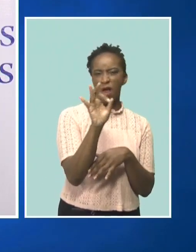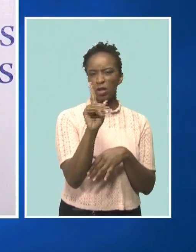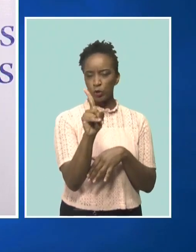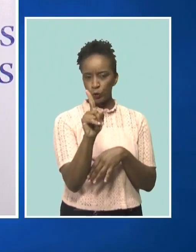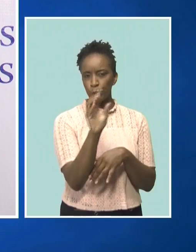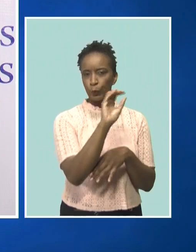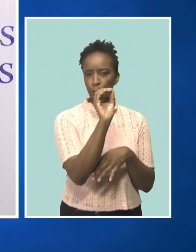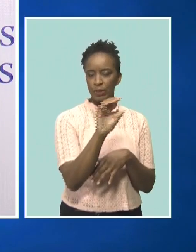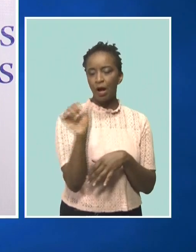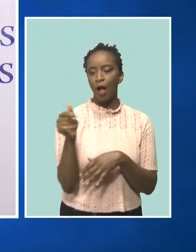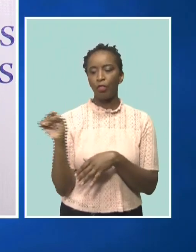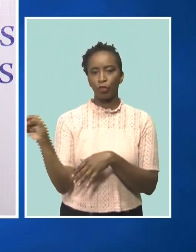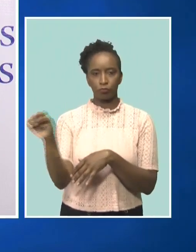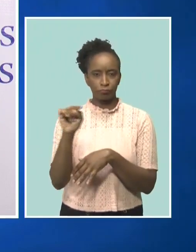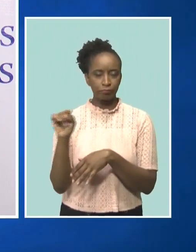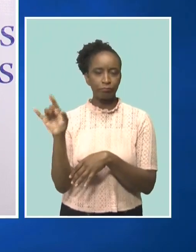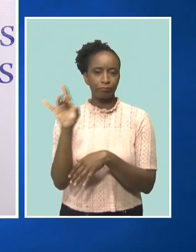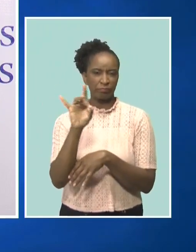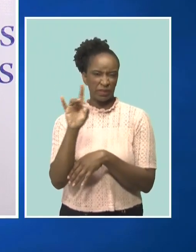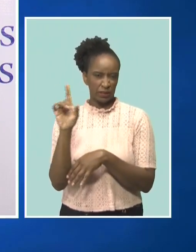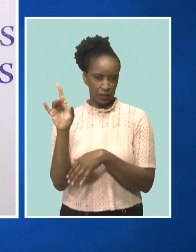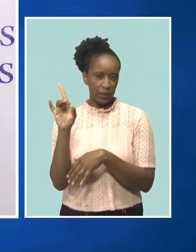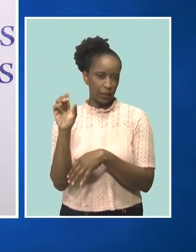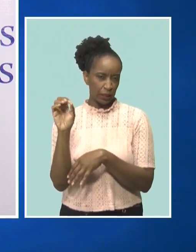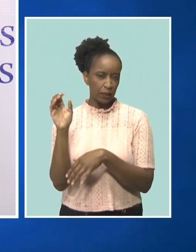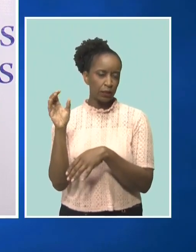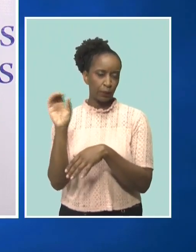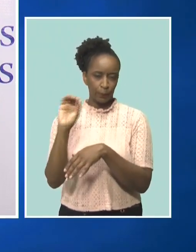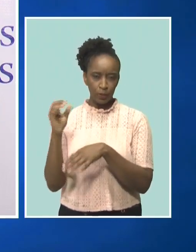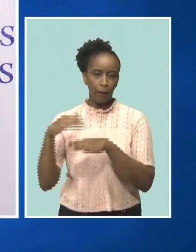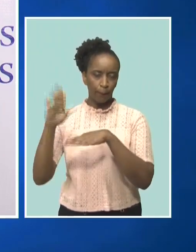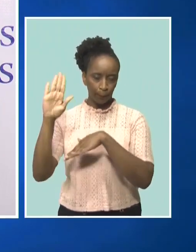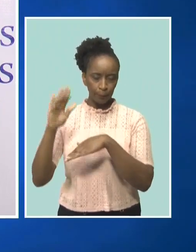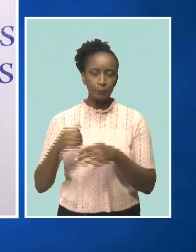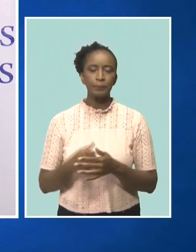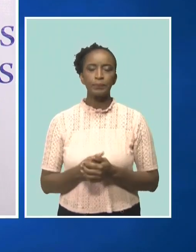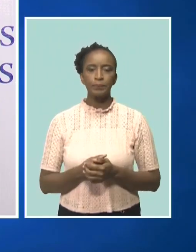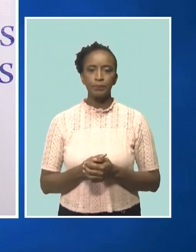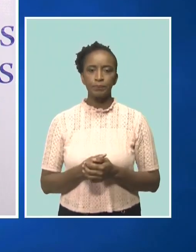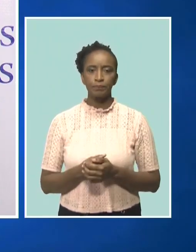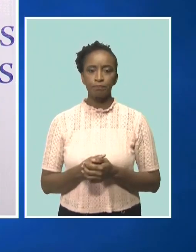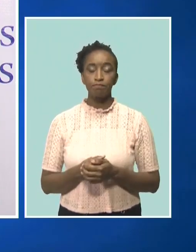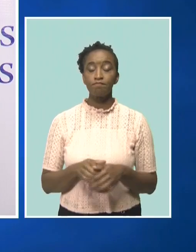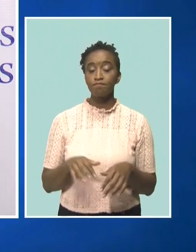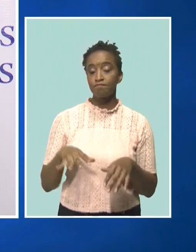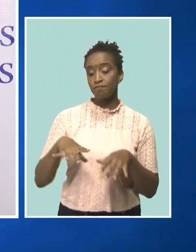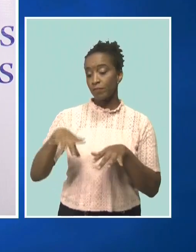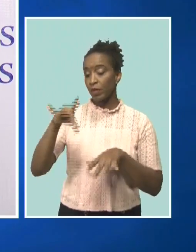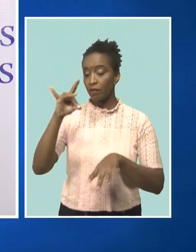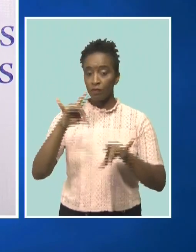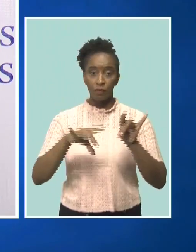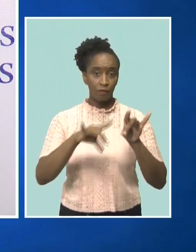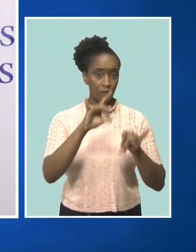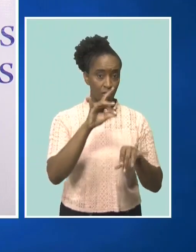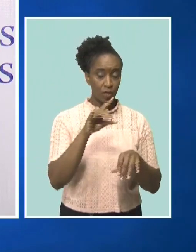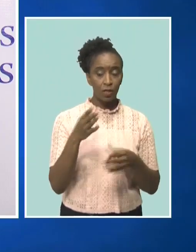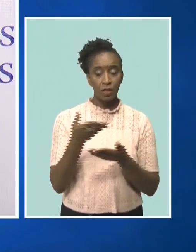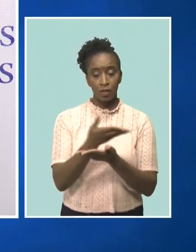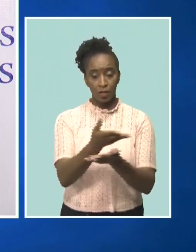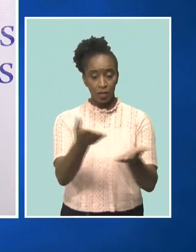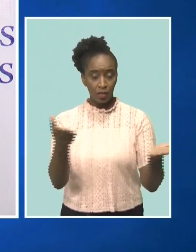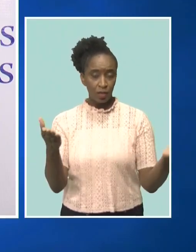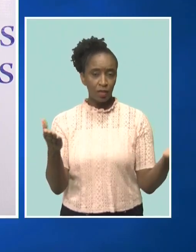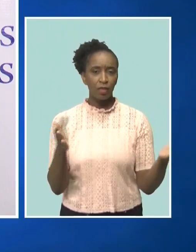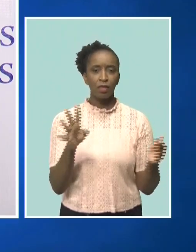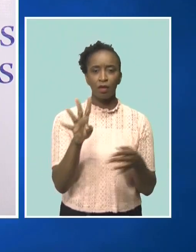post-winter occupancy already averaging above 50%. And this data is based on submissions from 48 hotel